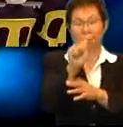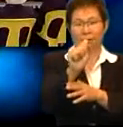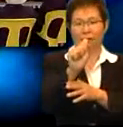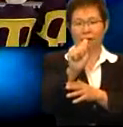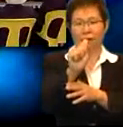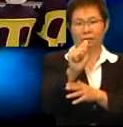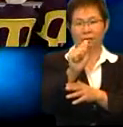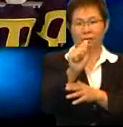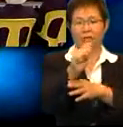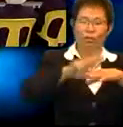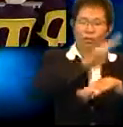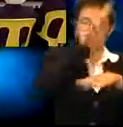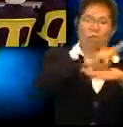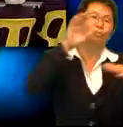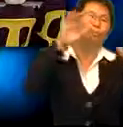the data